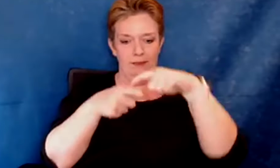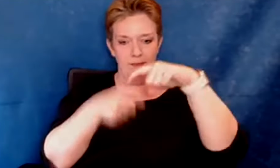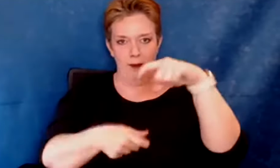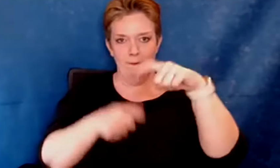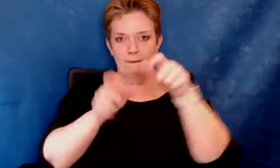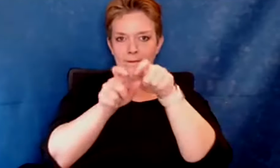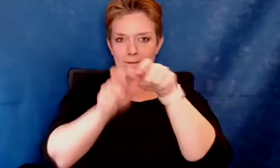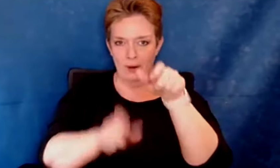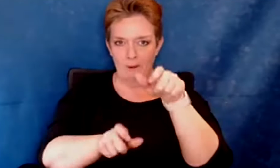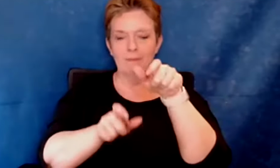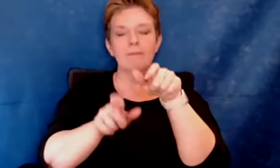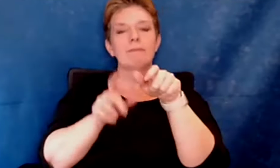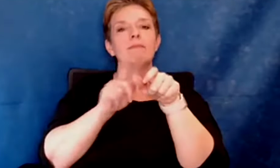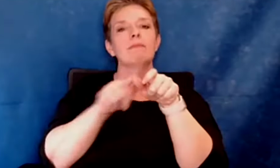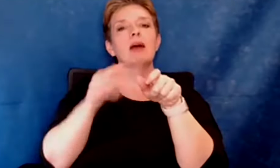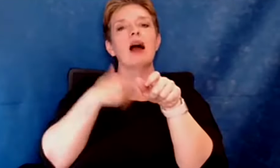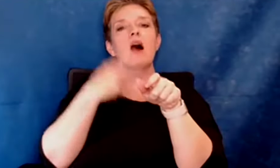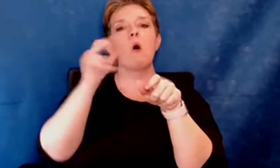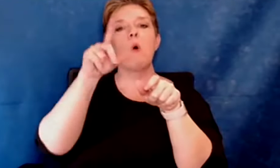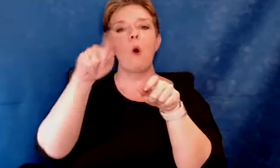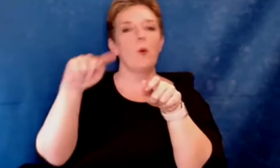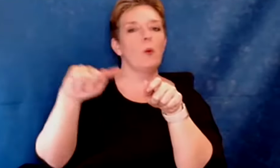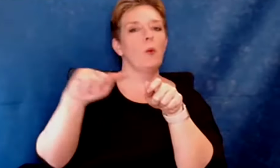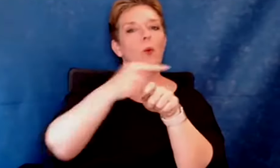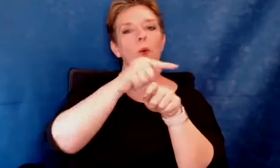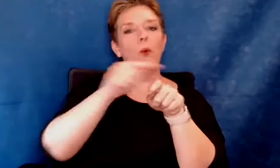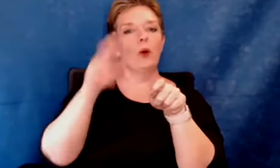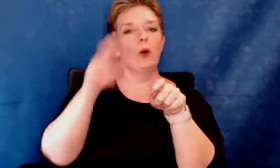part of a pendant there. So